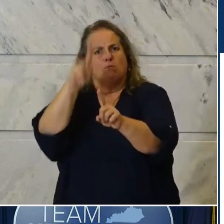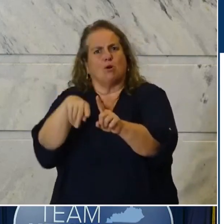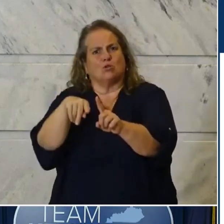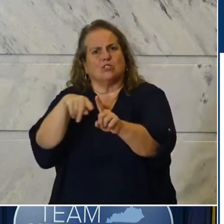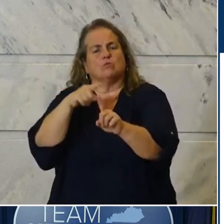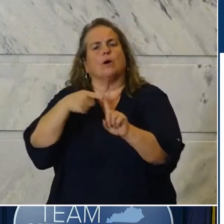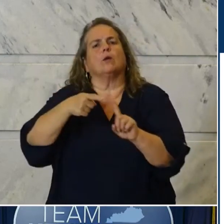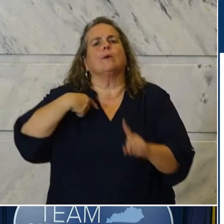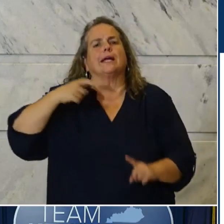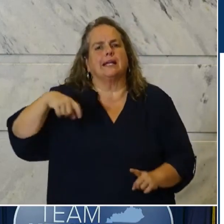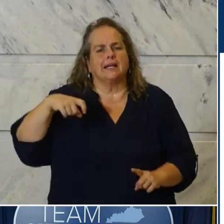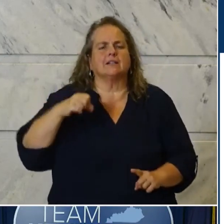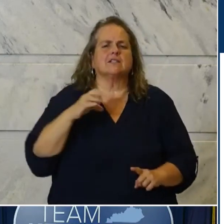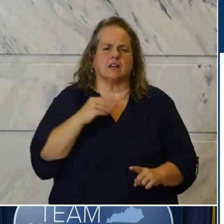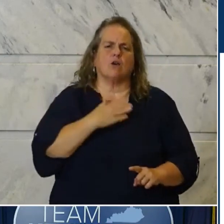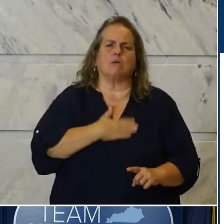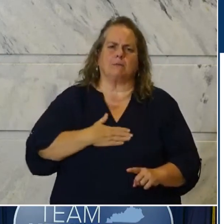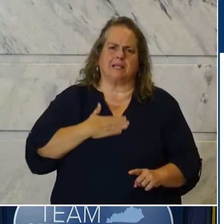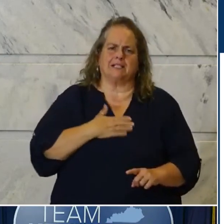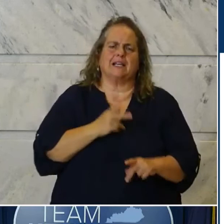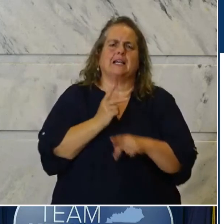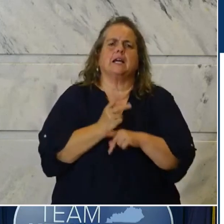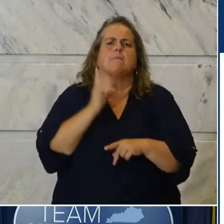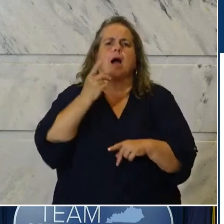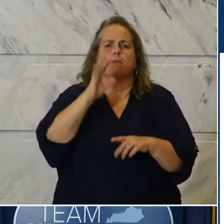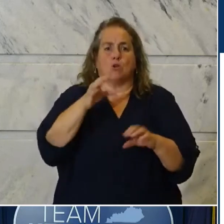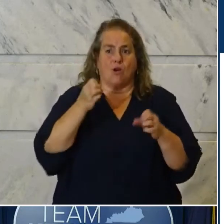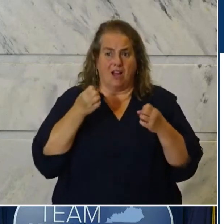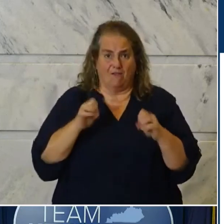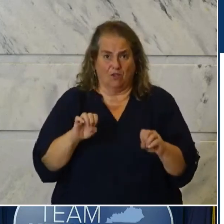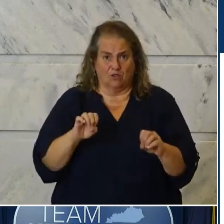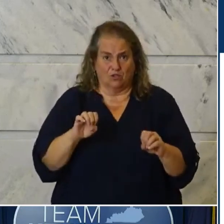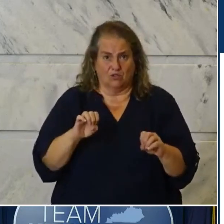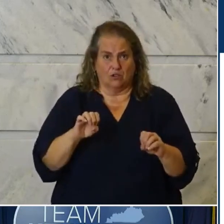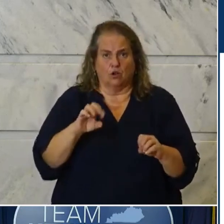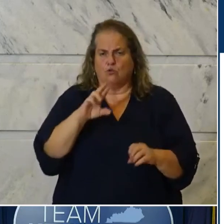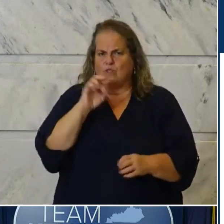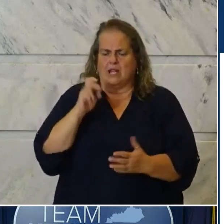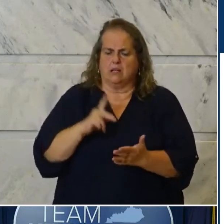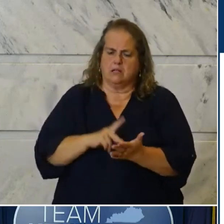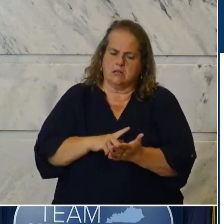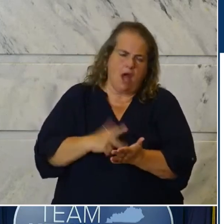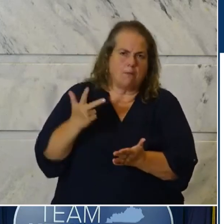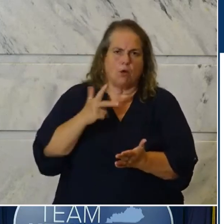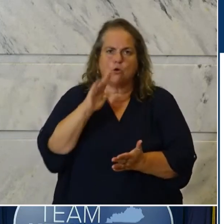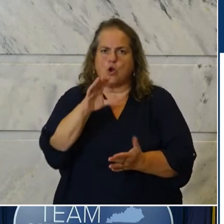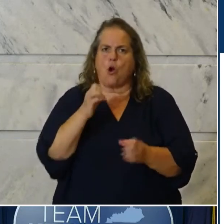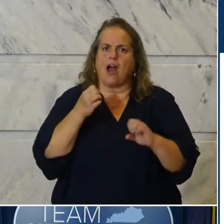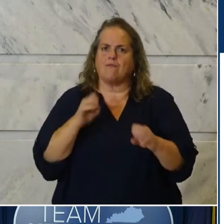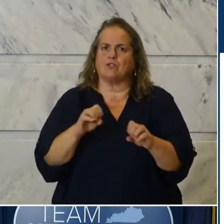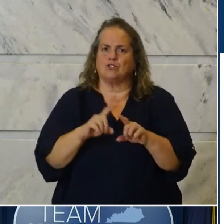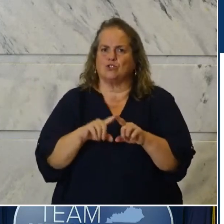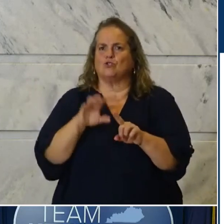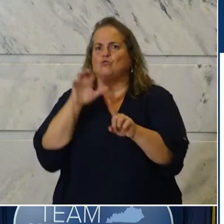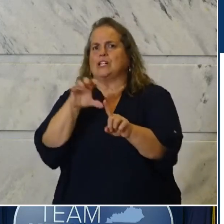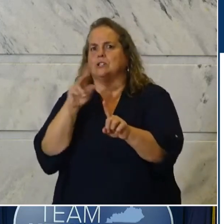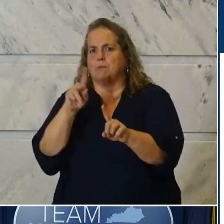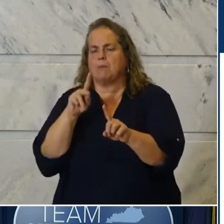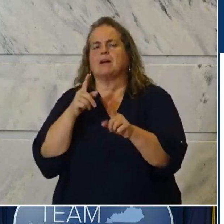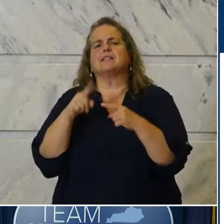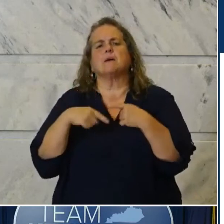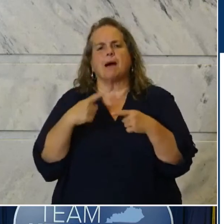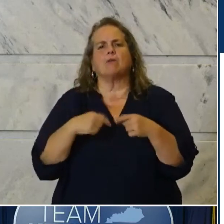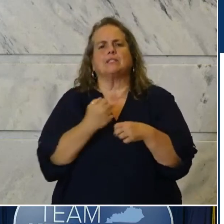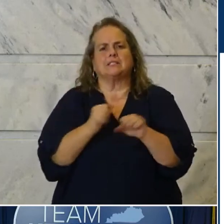So please, keep up all your efforts. Redouble them if we have to. It is about saving lives. And